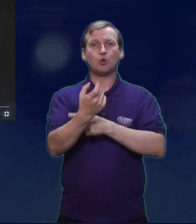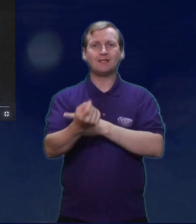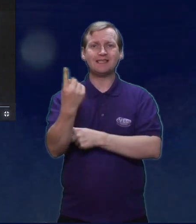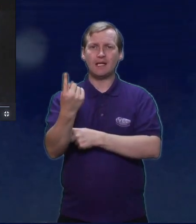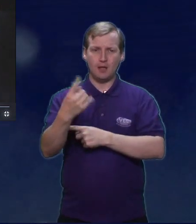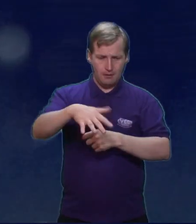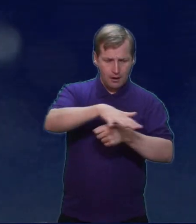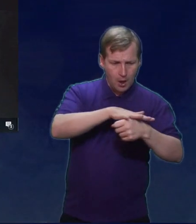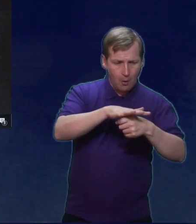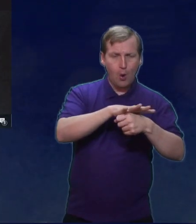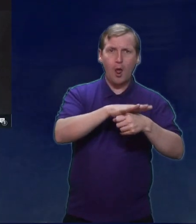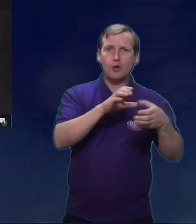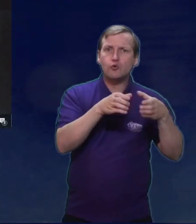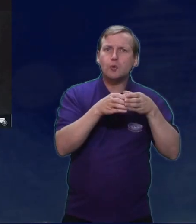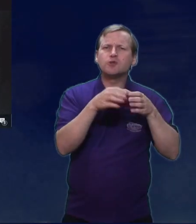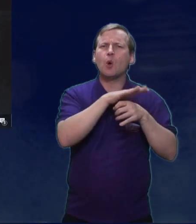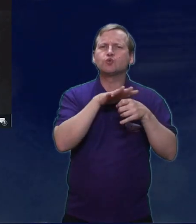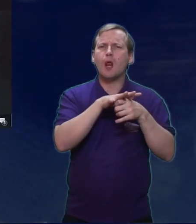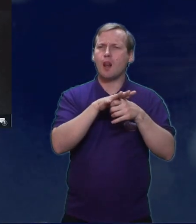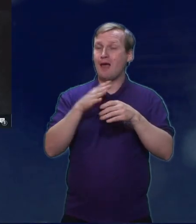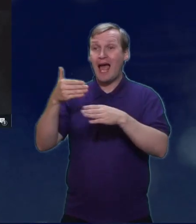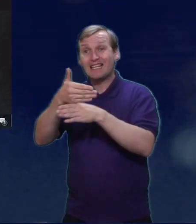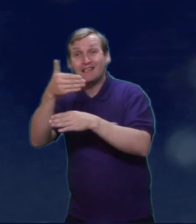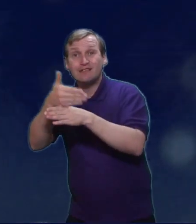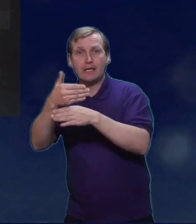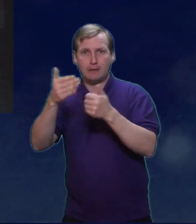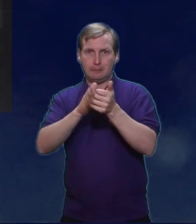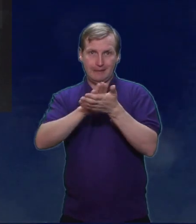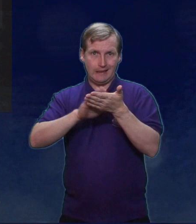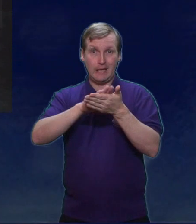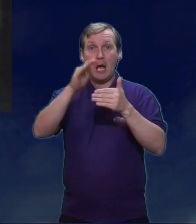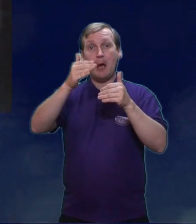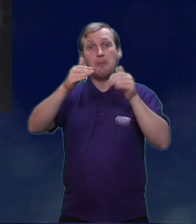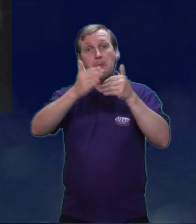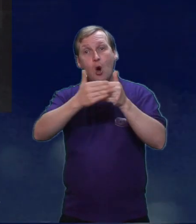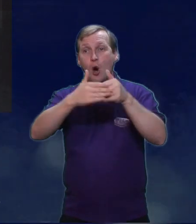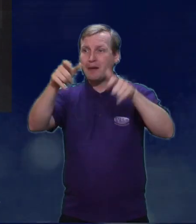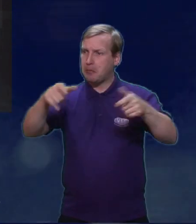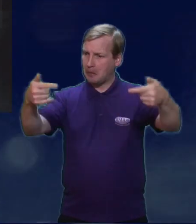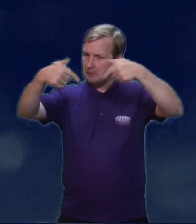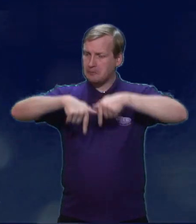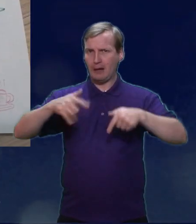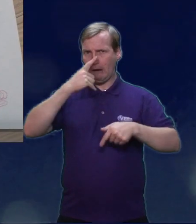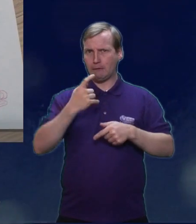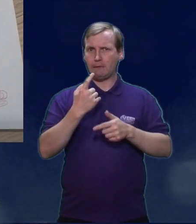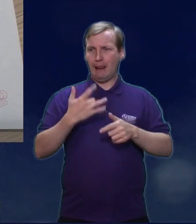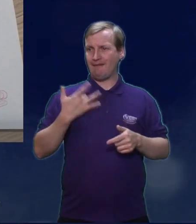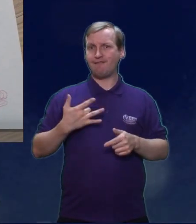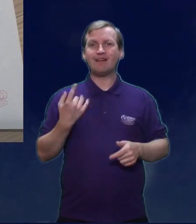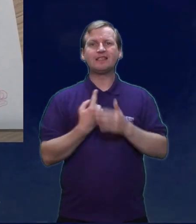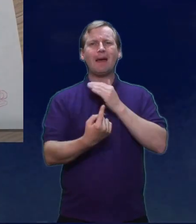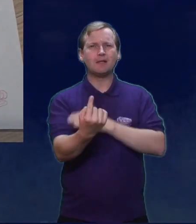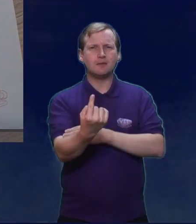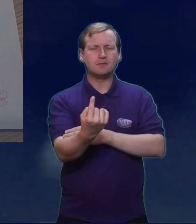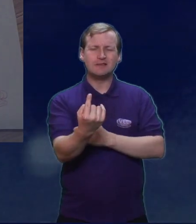opportunities, local social groups or activities to empower more people to live as independently as